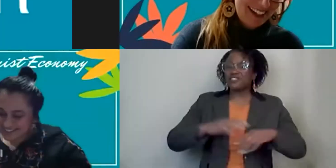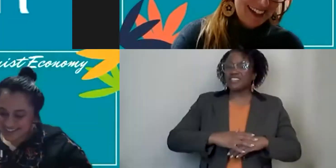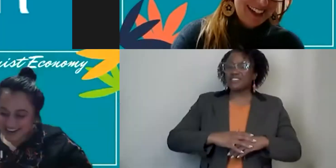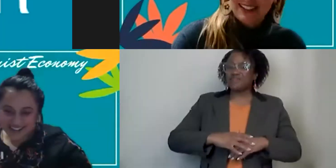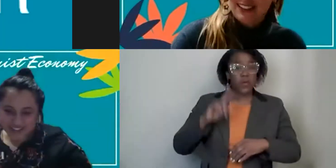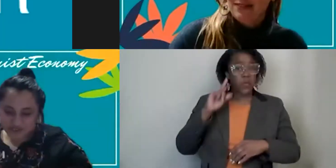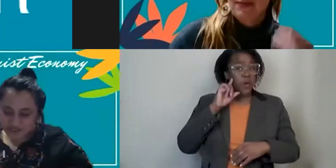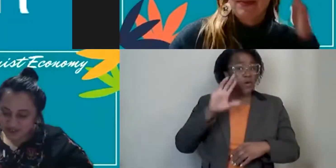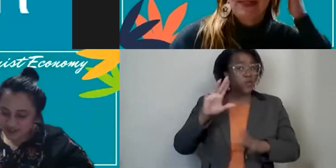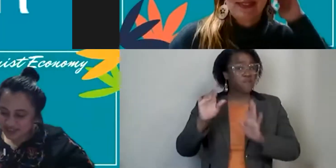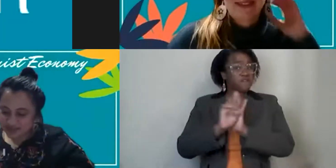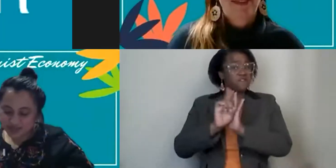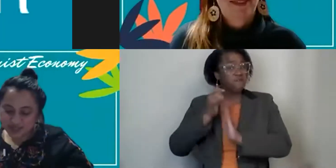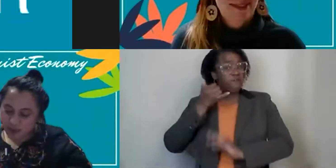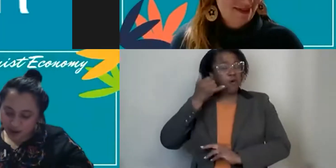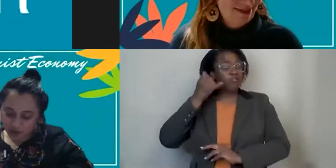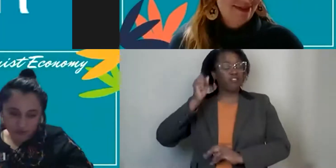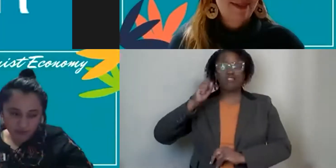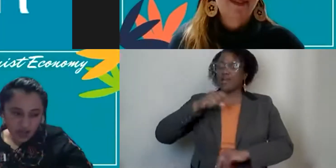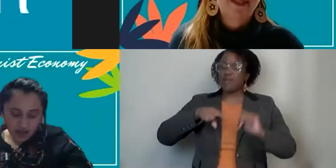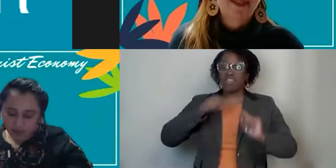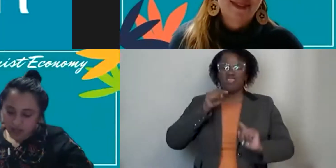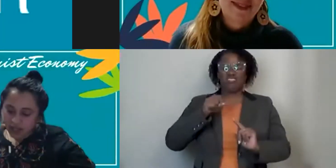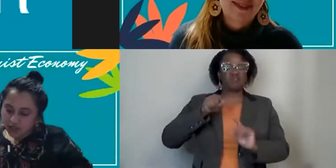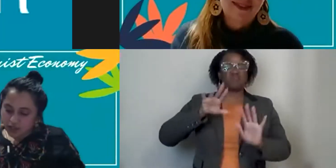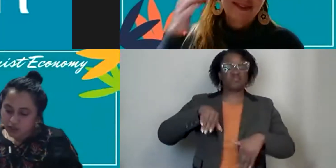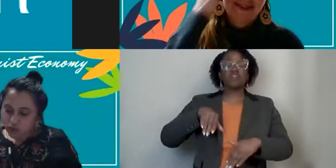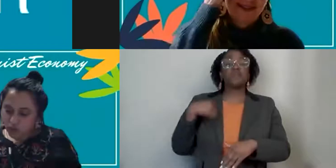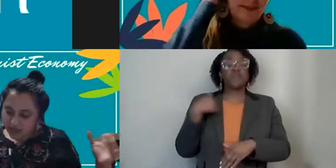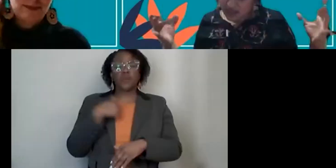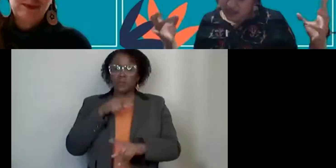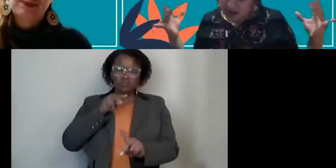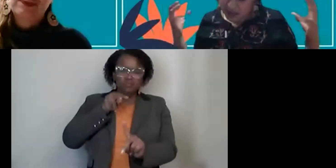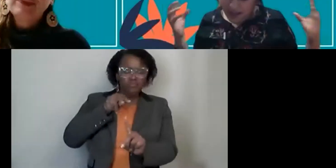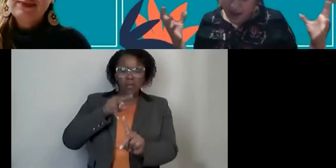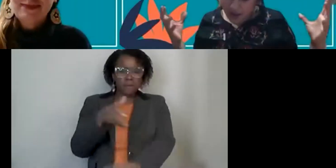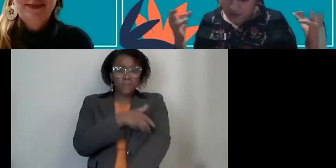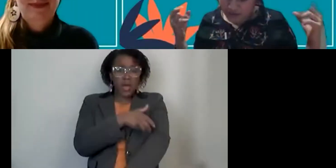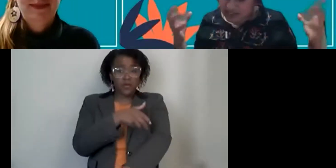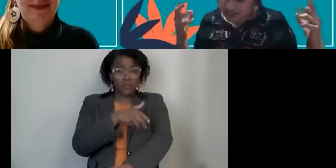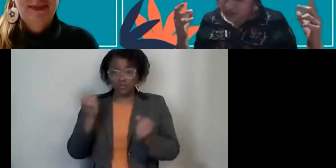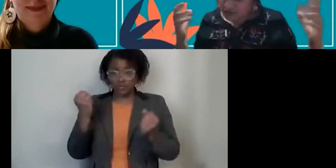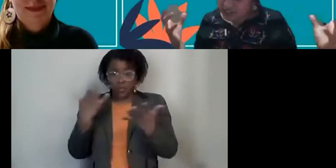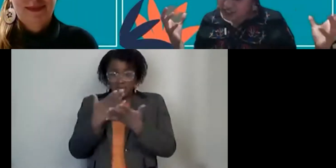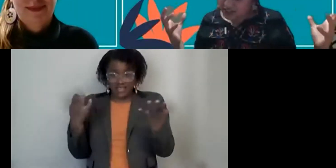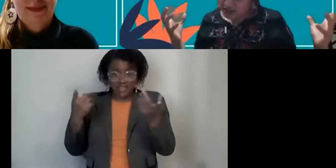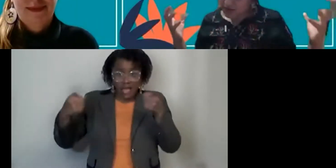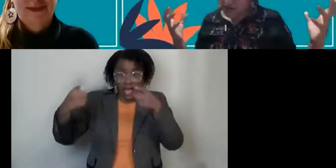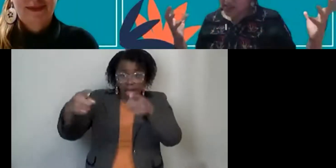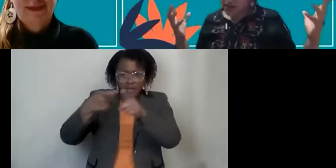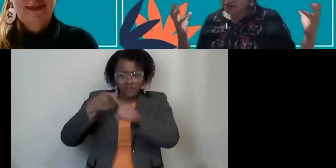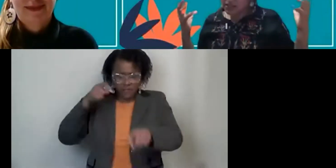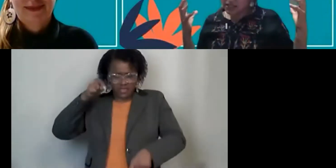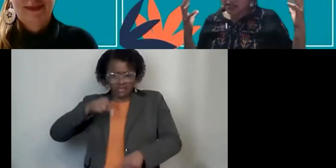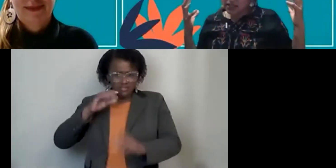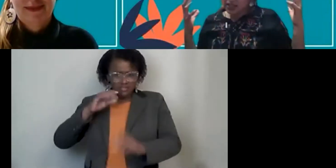a tiny footnote. This was so powerful. So many things coming out of these interventions, right?